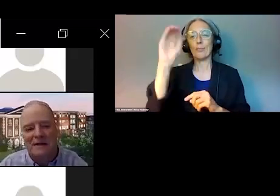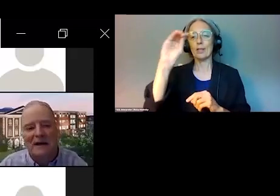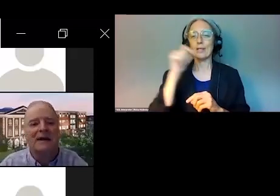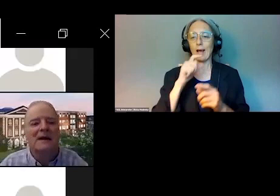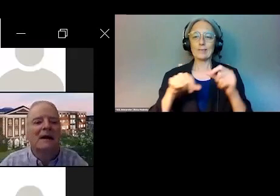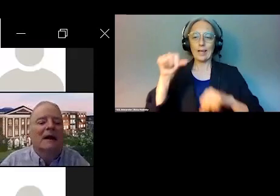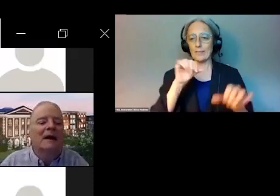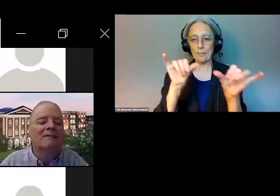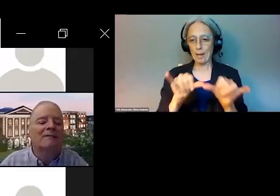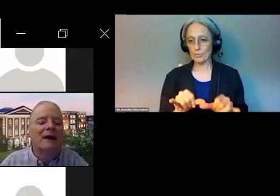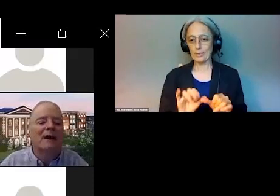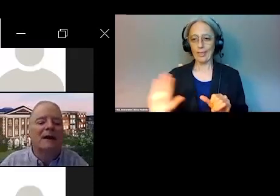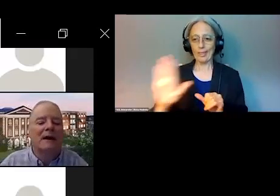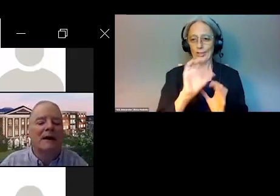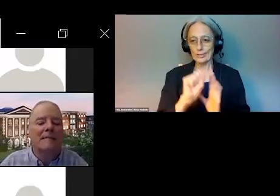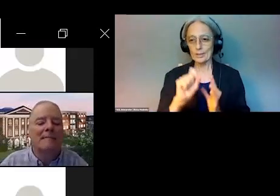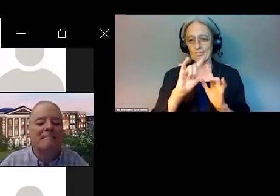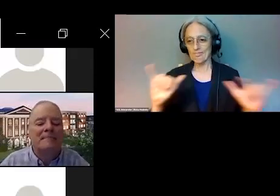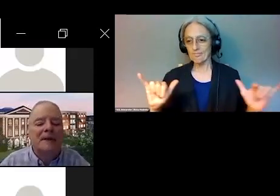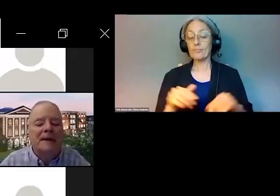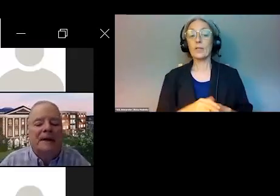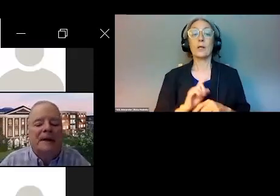feel isolated, if they